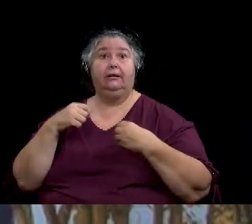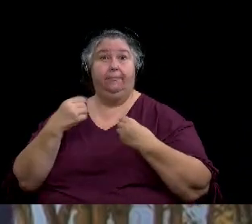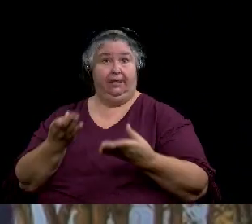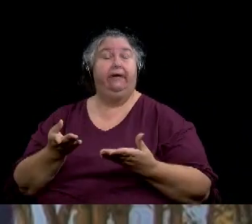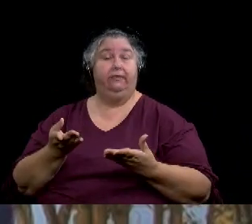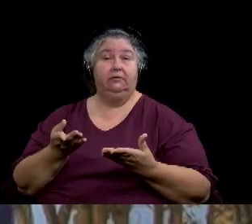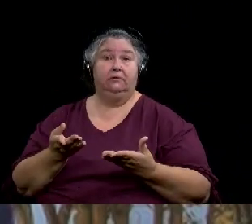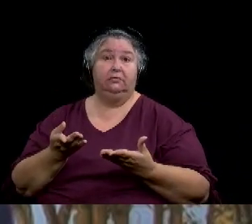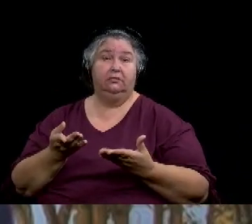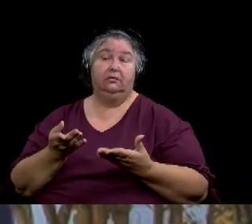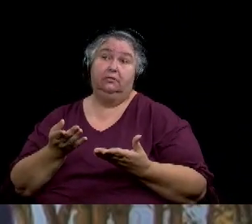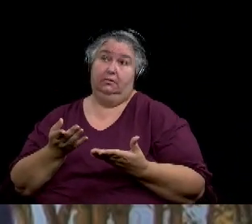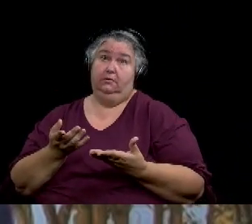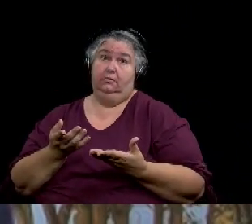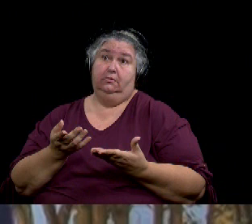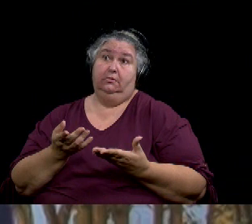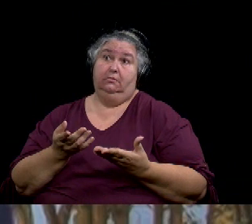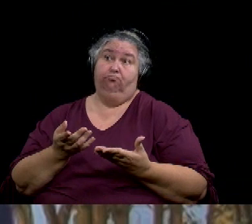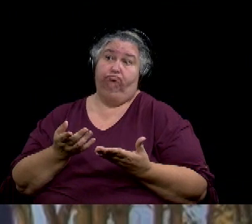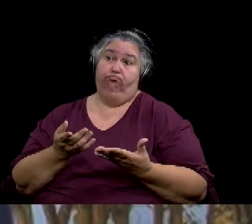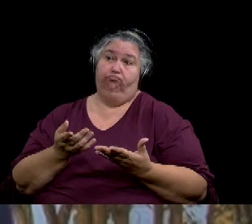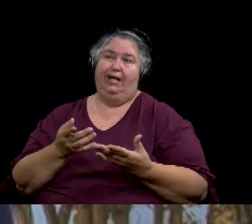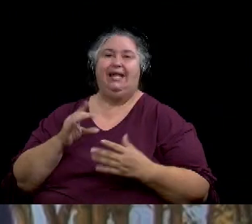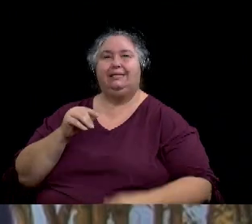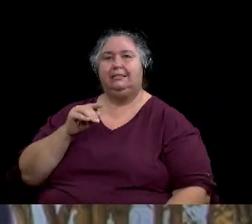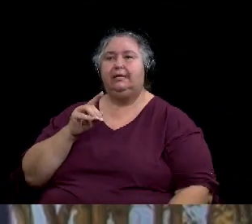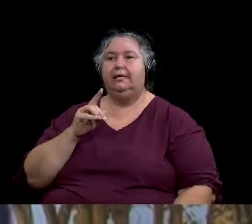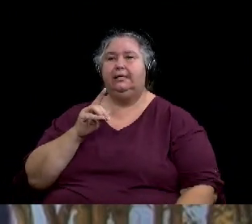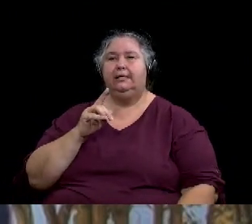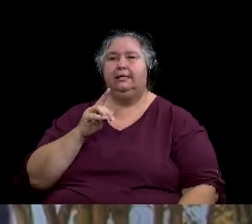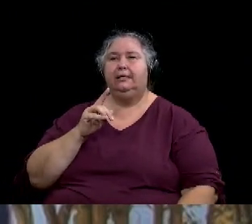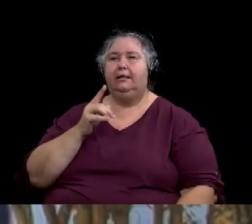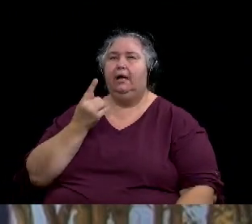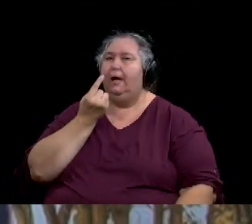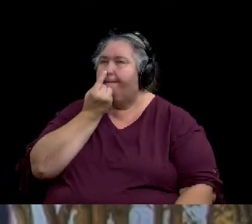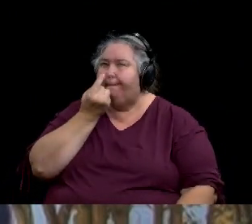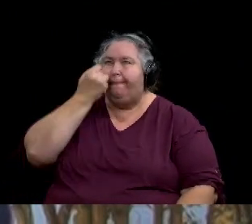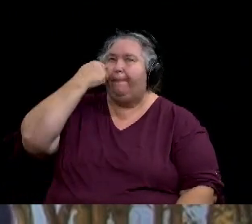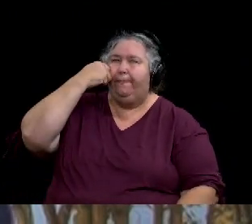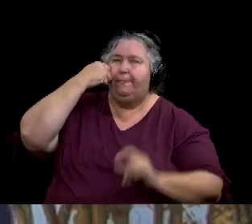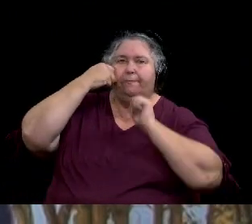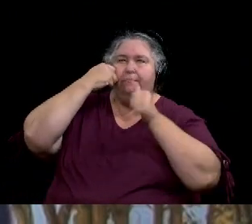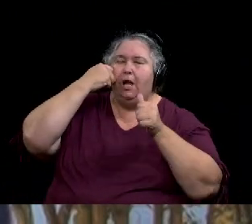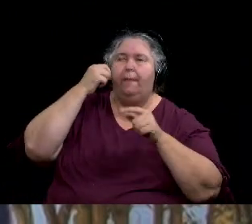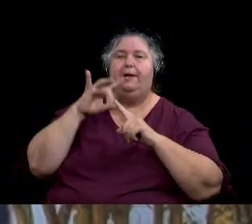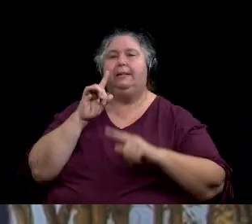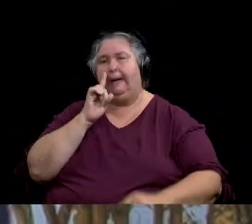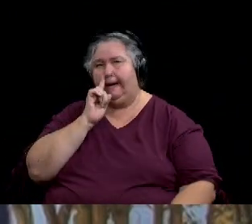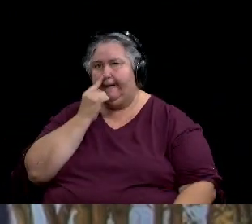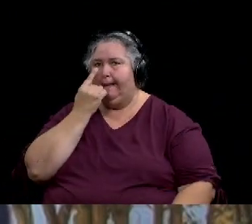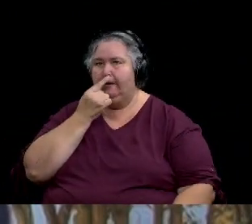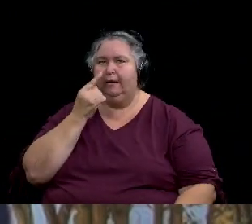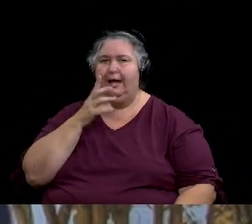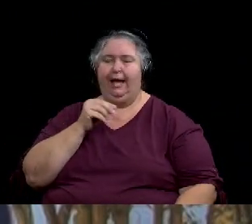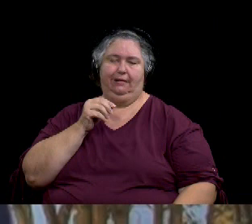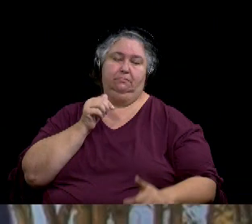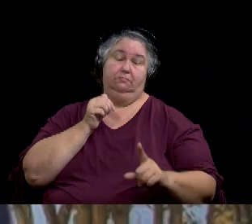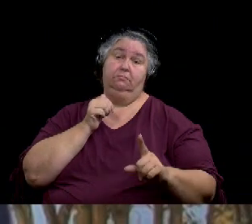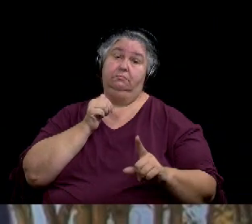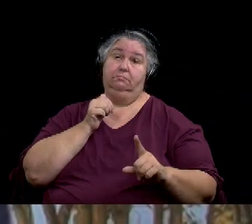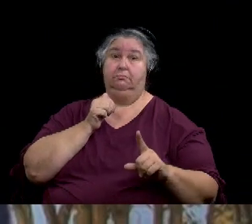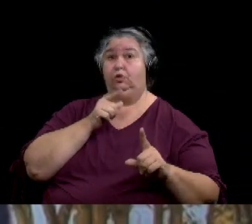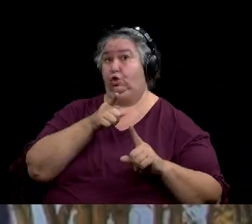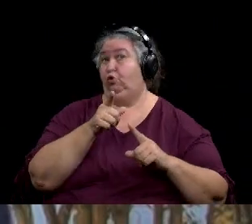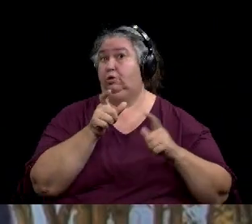And it is a nasal swab, but it is not the deep nasal swab, and it is self-administered. So you control